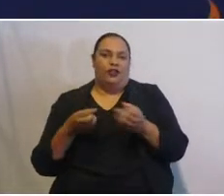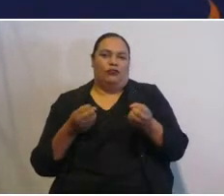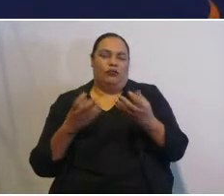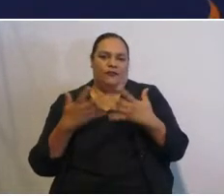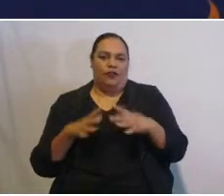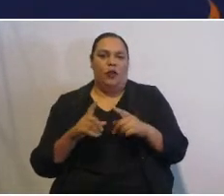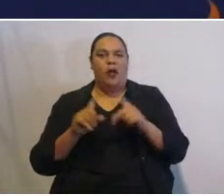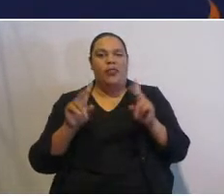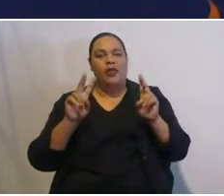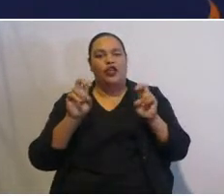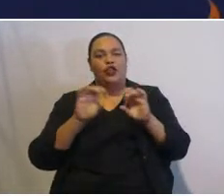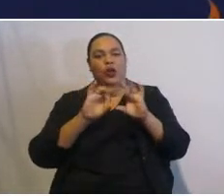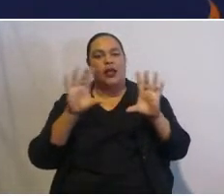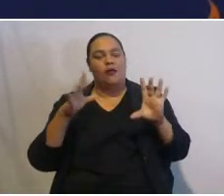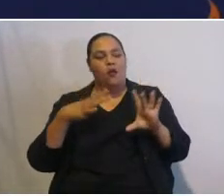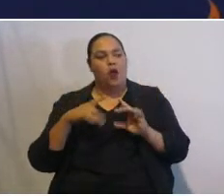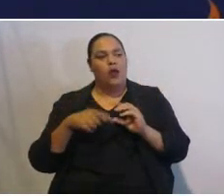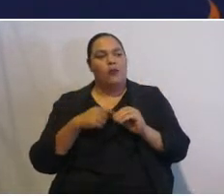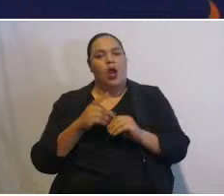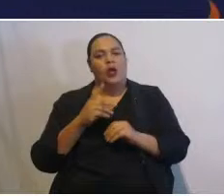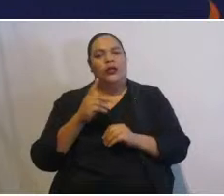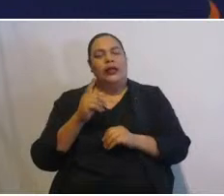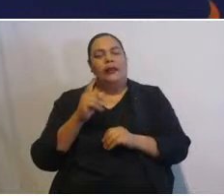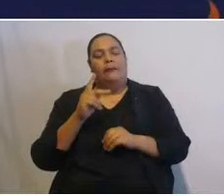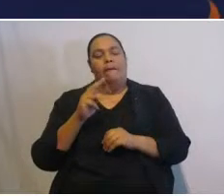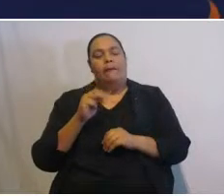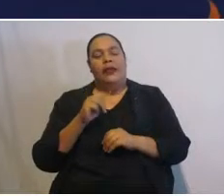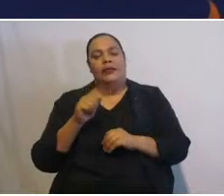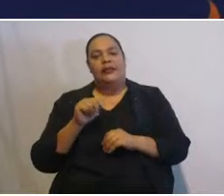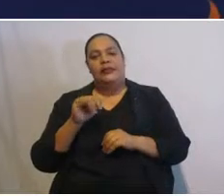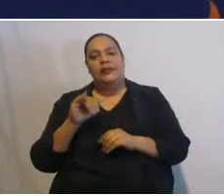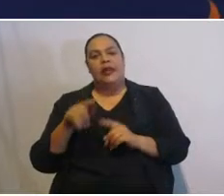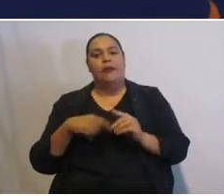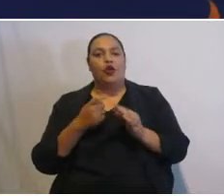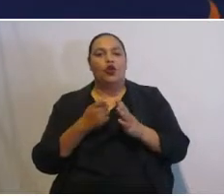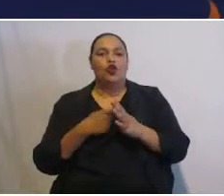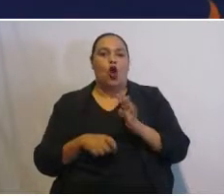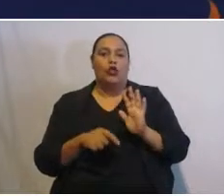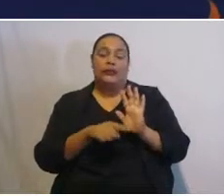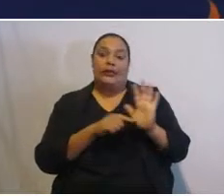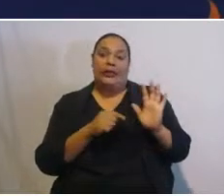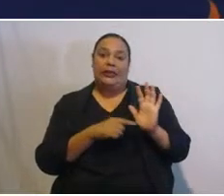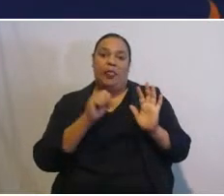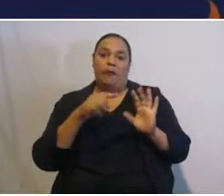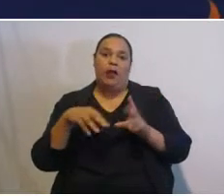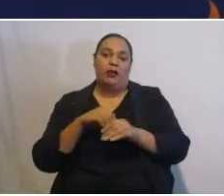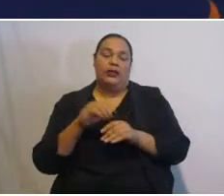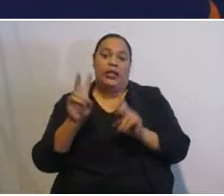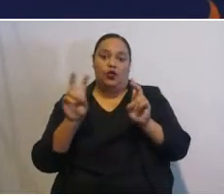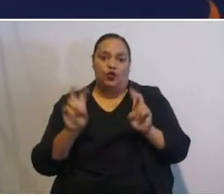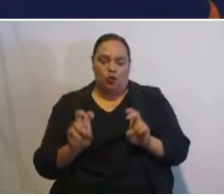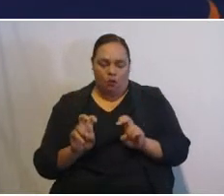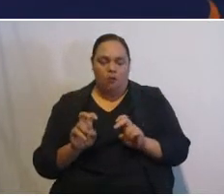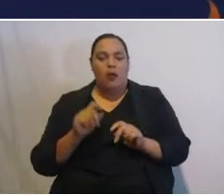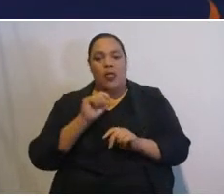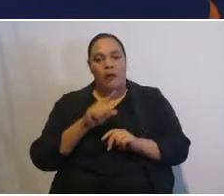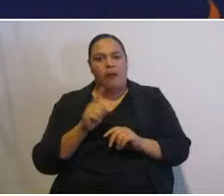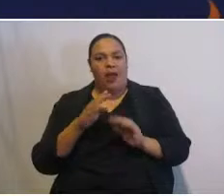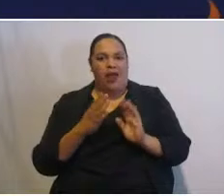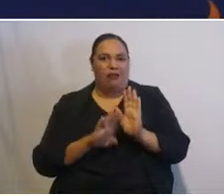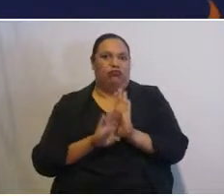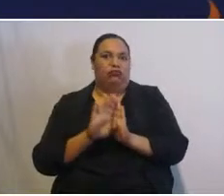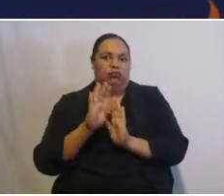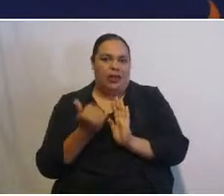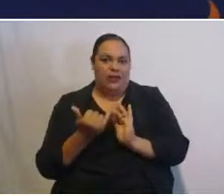that was raised by Ndatem Kize about the cost of debt in Eskom that is